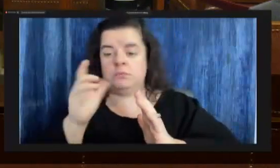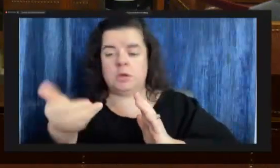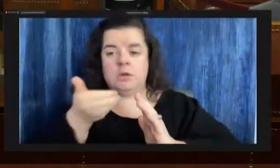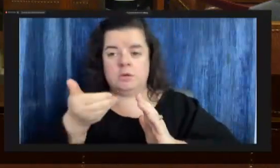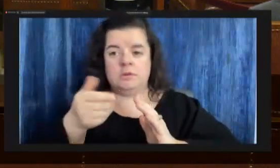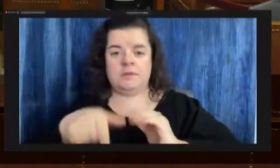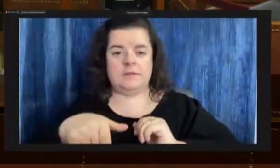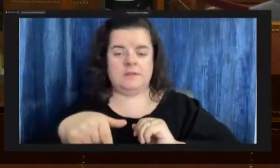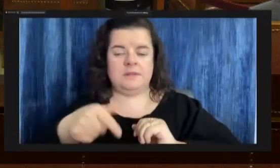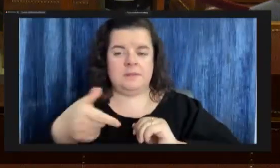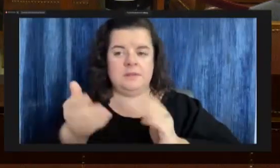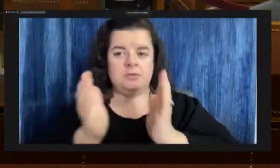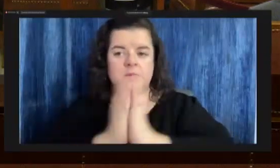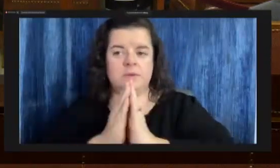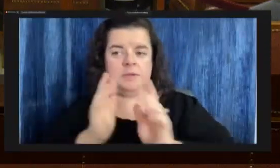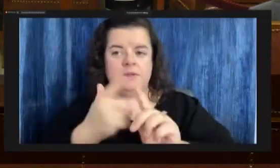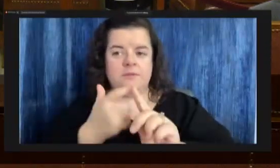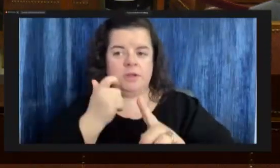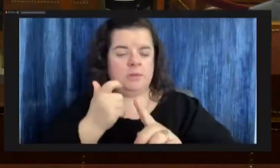the